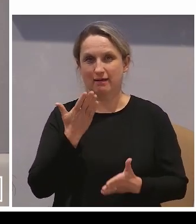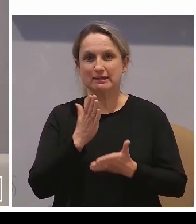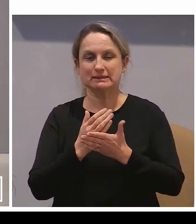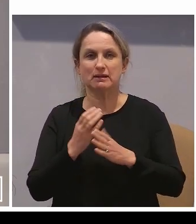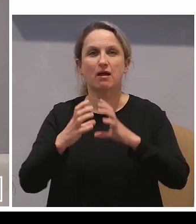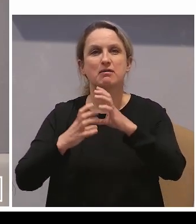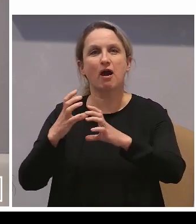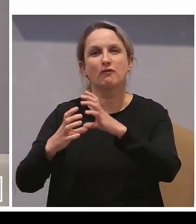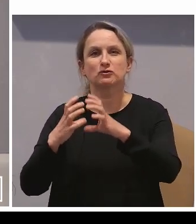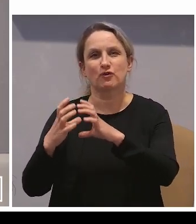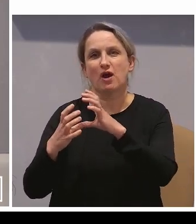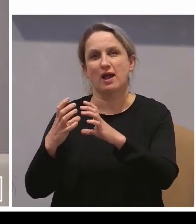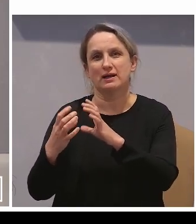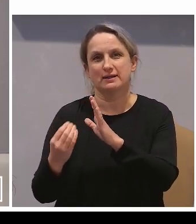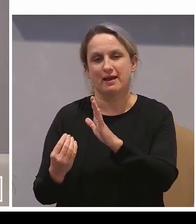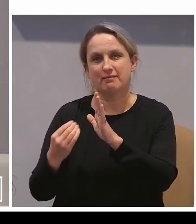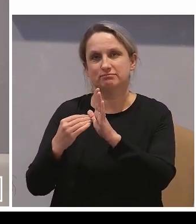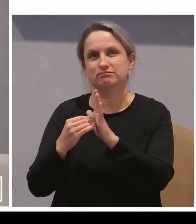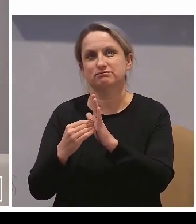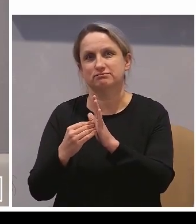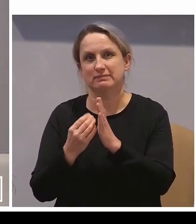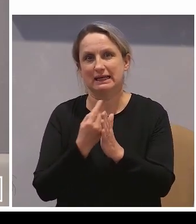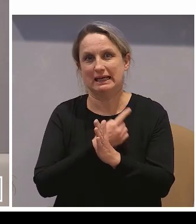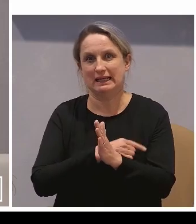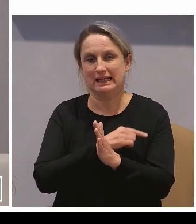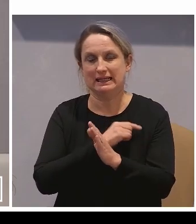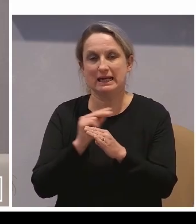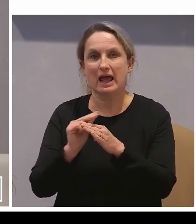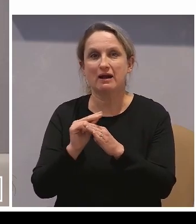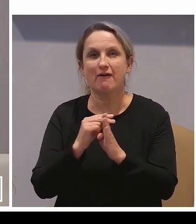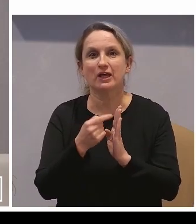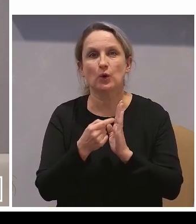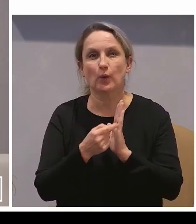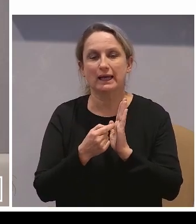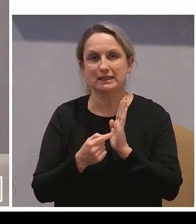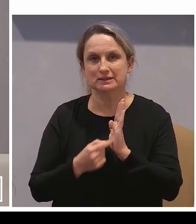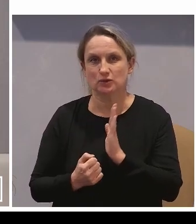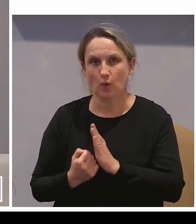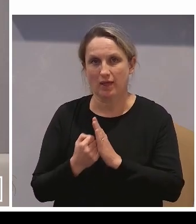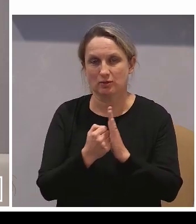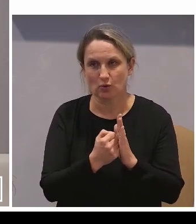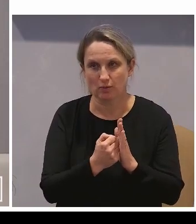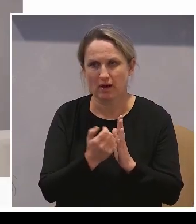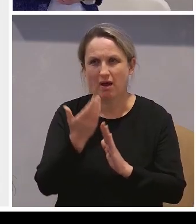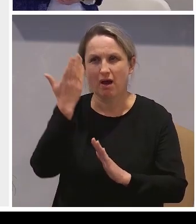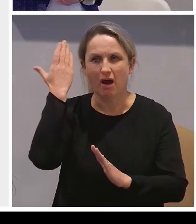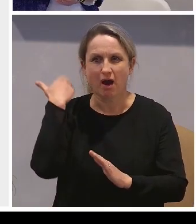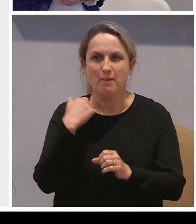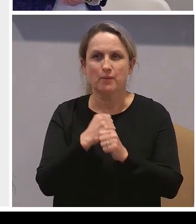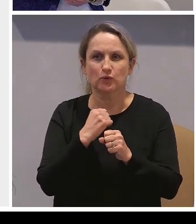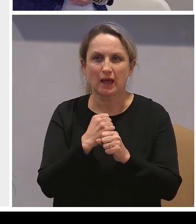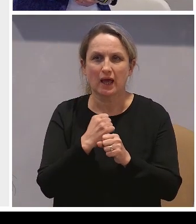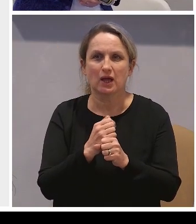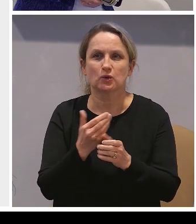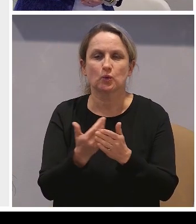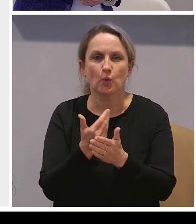toetume rahvusvahelisele In our kliinilisele ravijuhisele, presentation, mida we siis on ammu proceed tehtud from the ja international